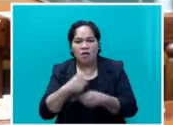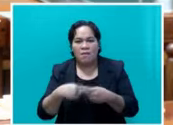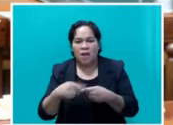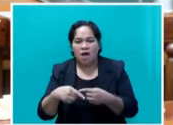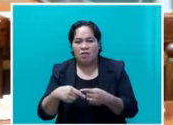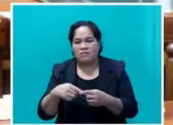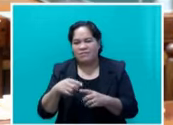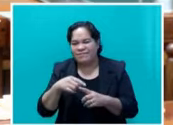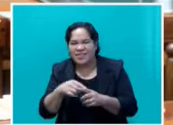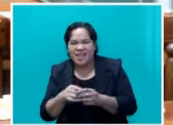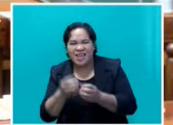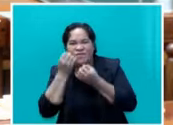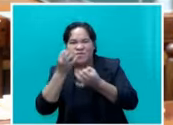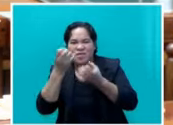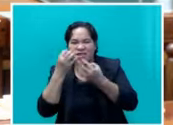near Abusa.